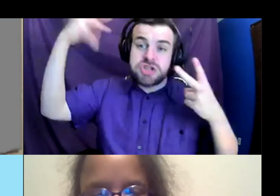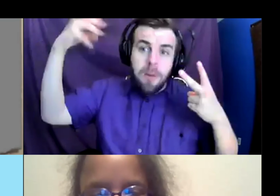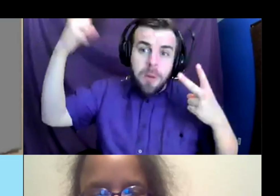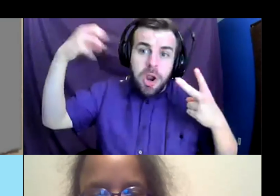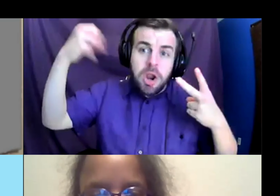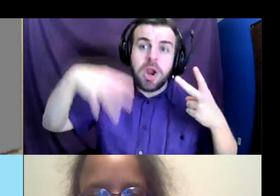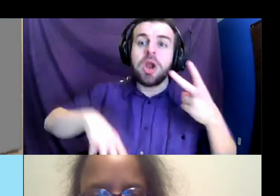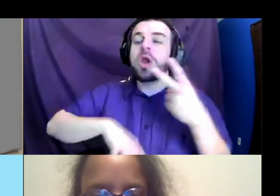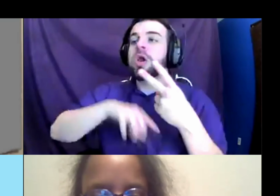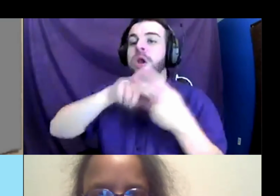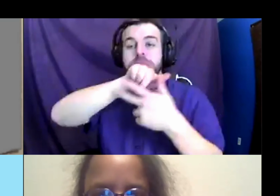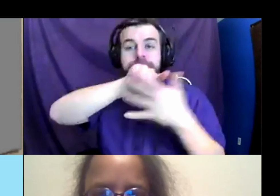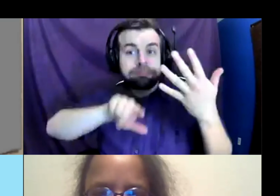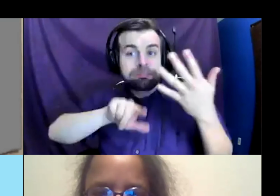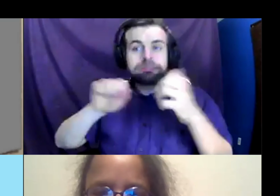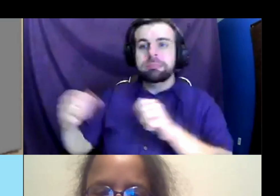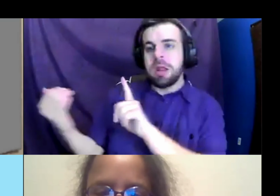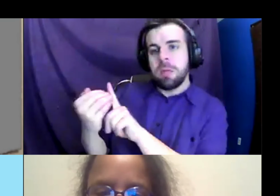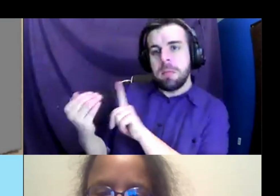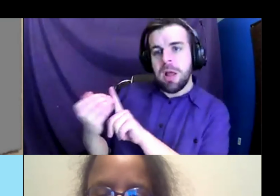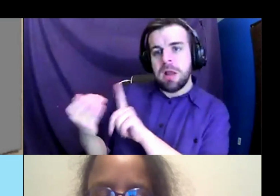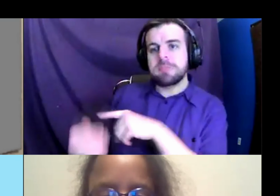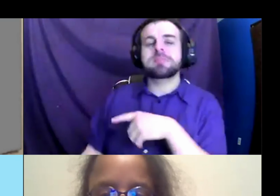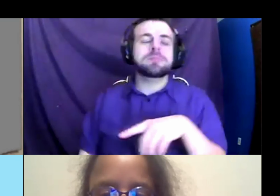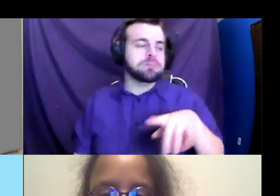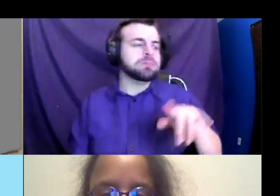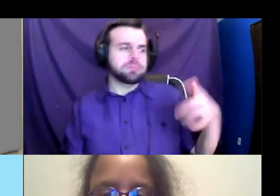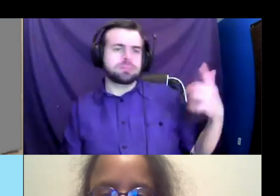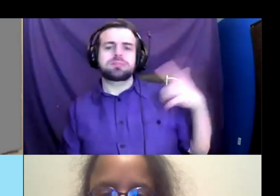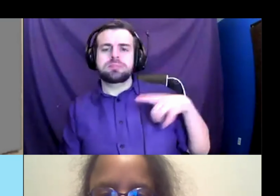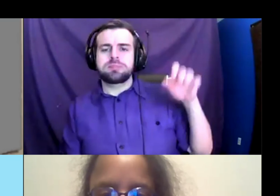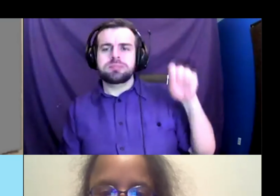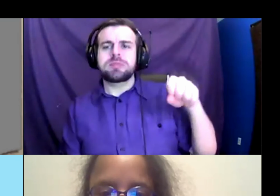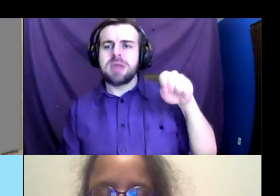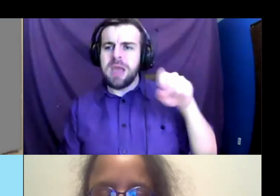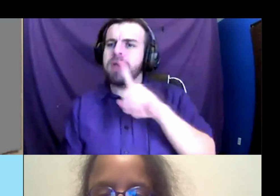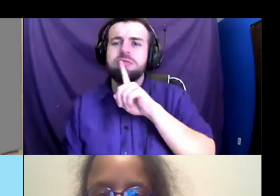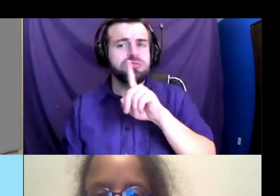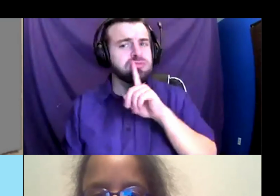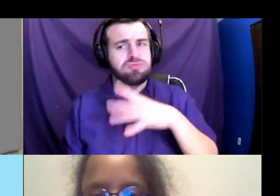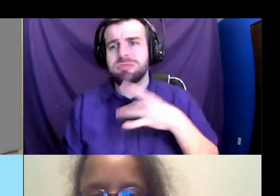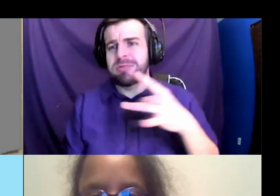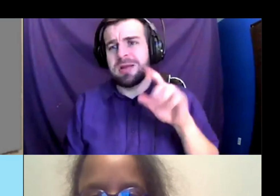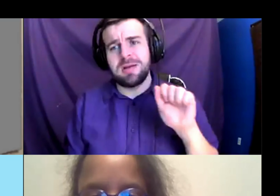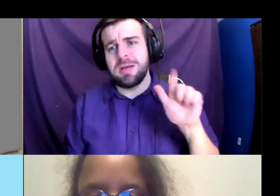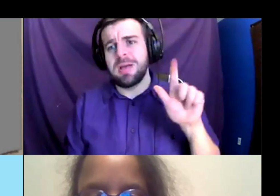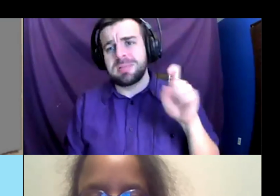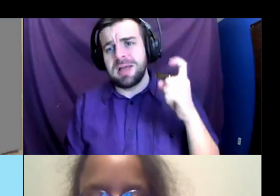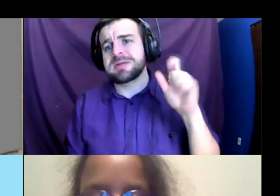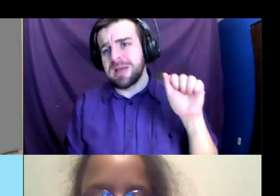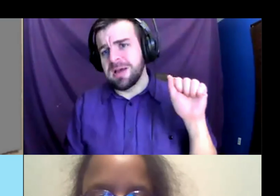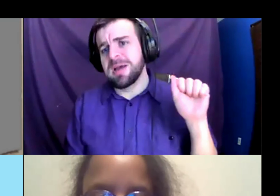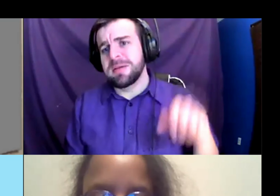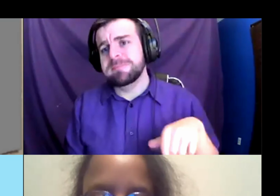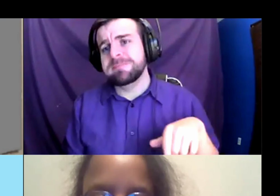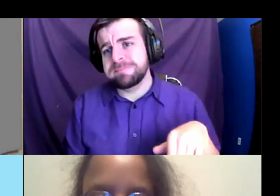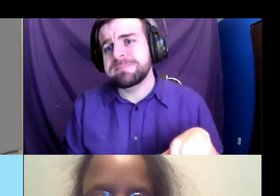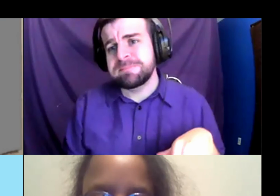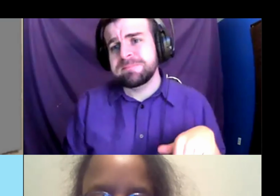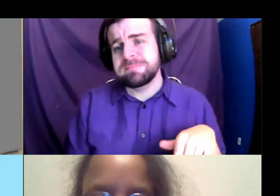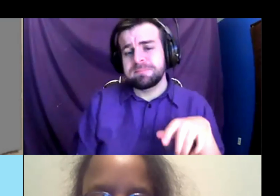Yeah, I really like the Alexa too. All right. So we've